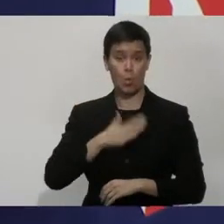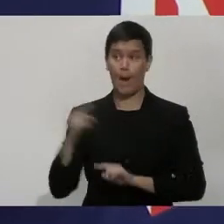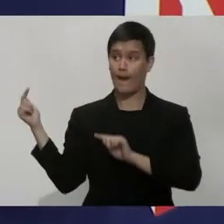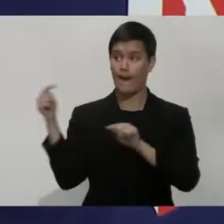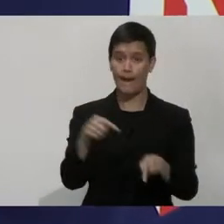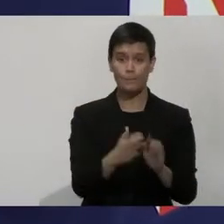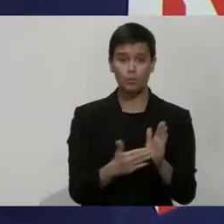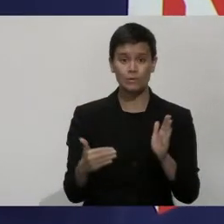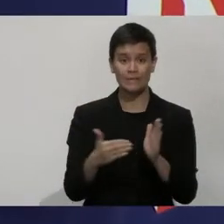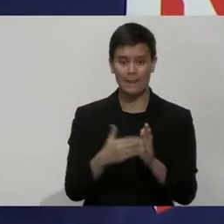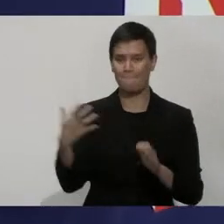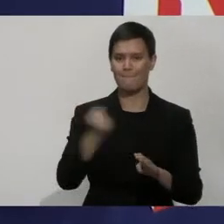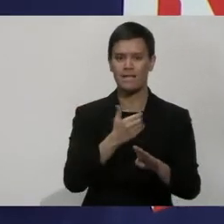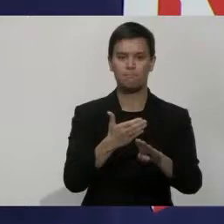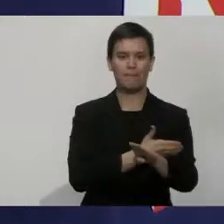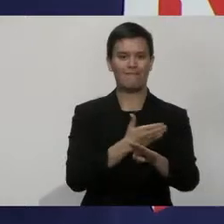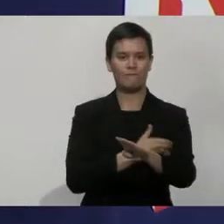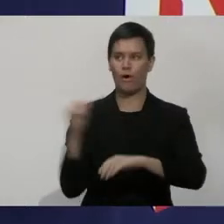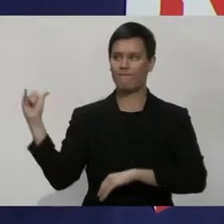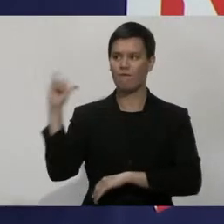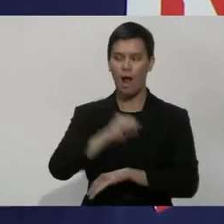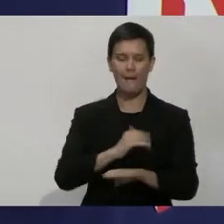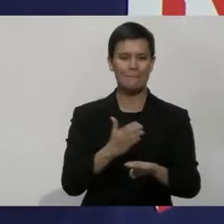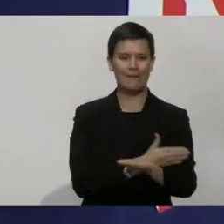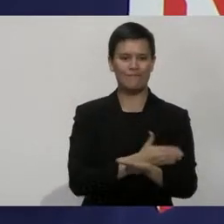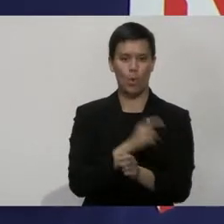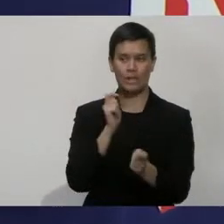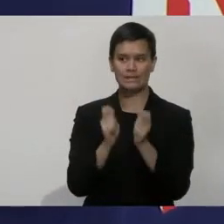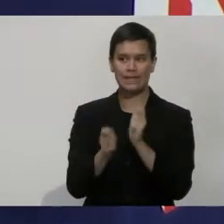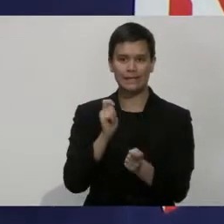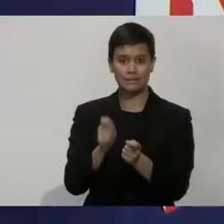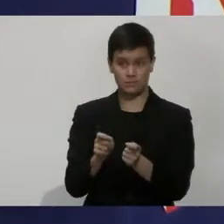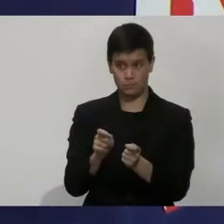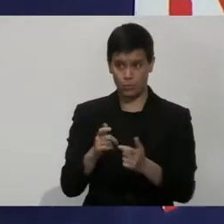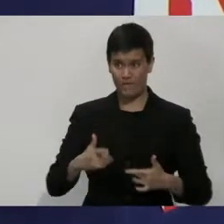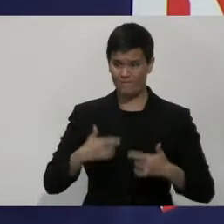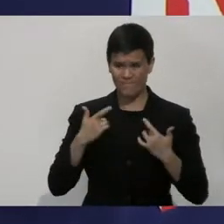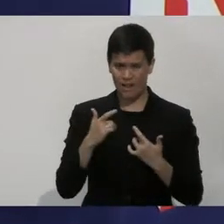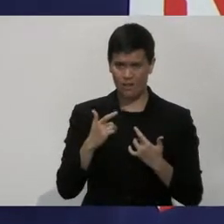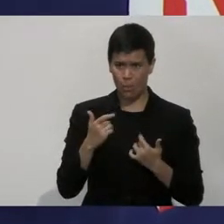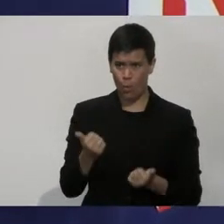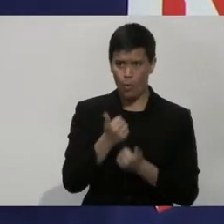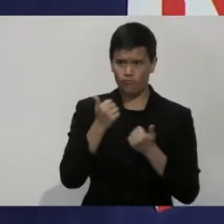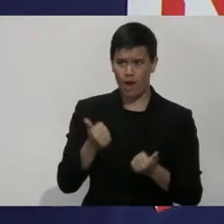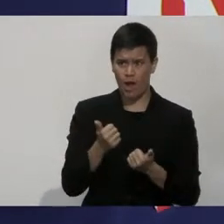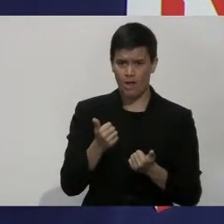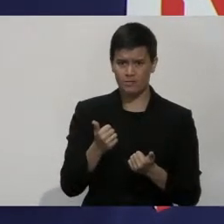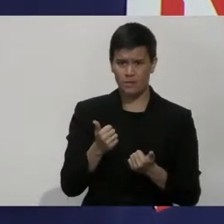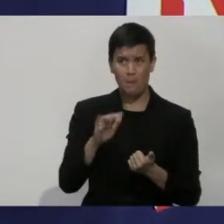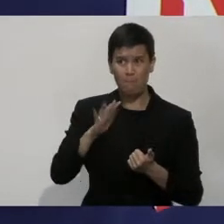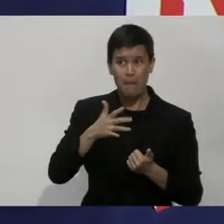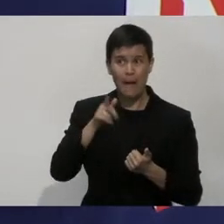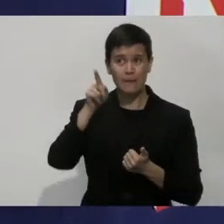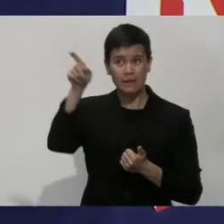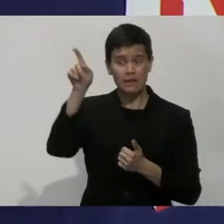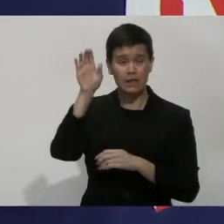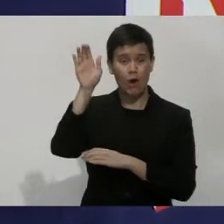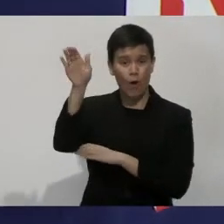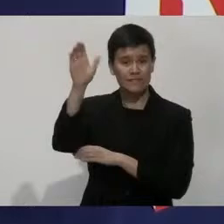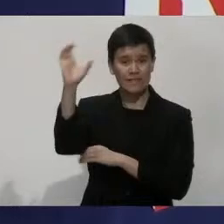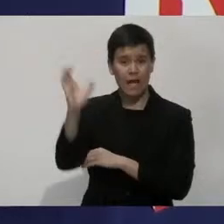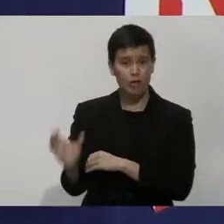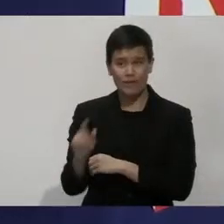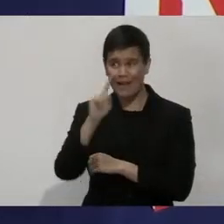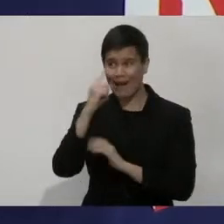before boarding? And is that realistic or fair for those coming from far-flung countries that it might not be accessible? Like I said, there are